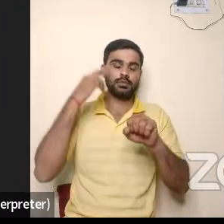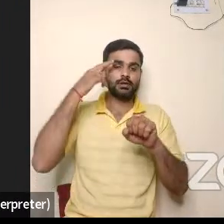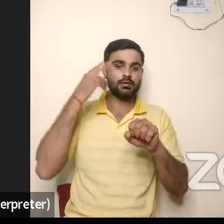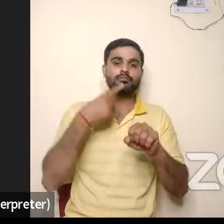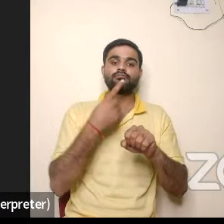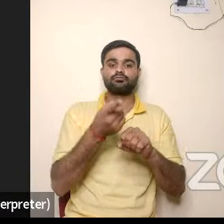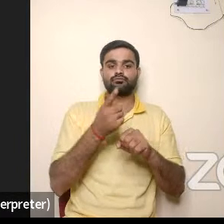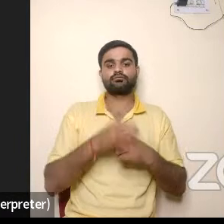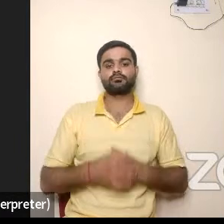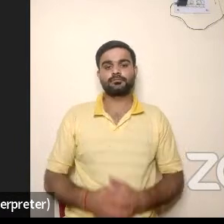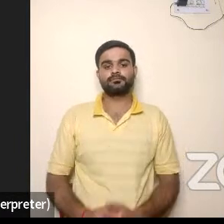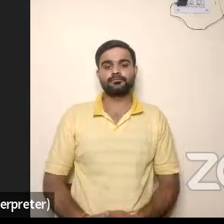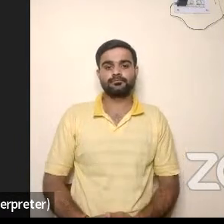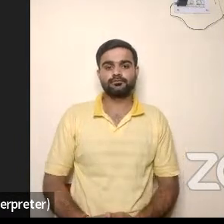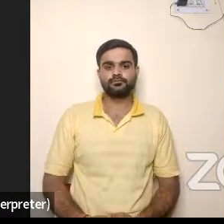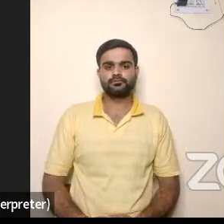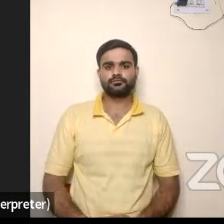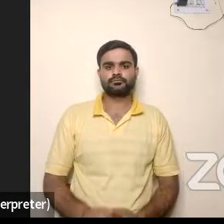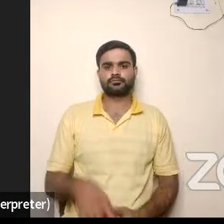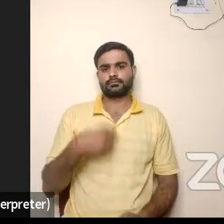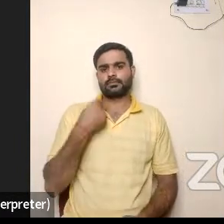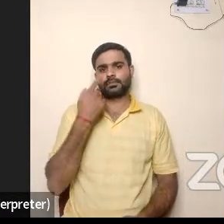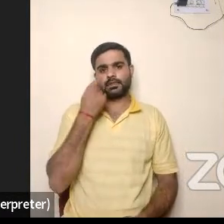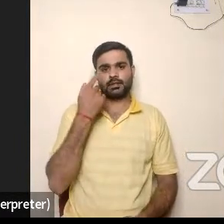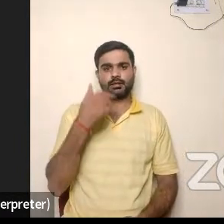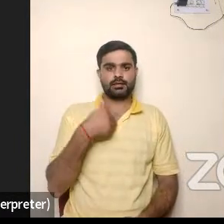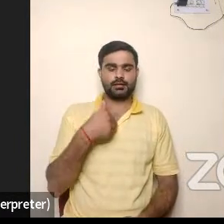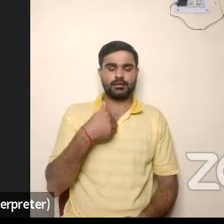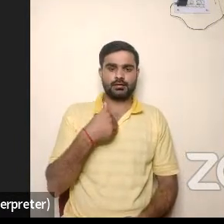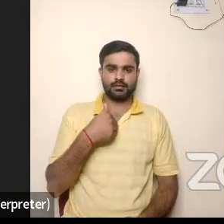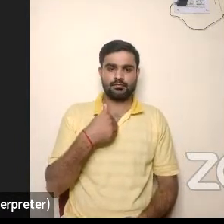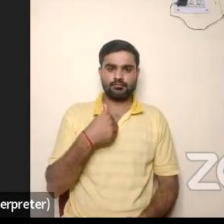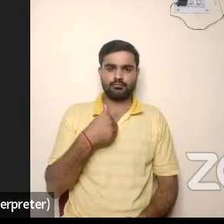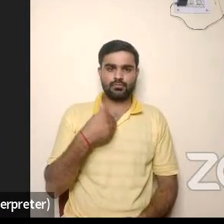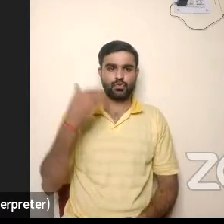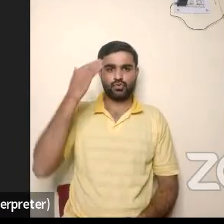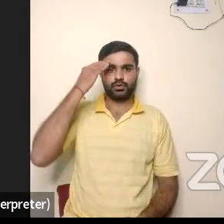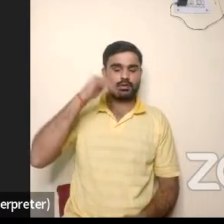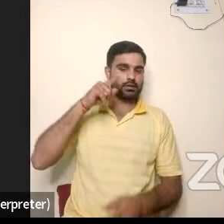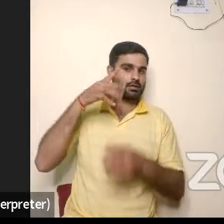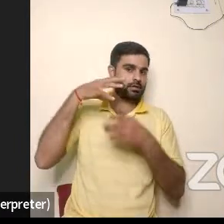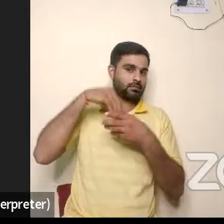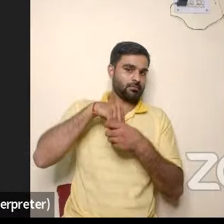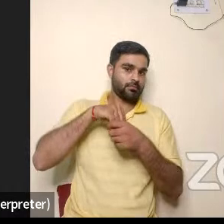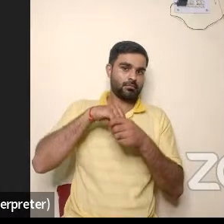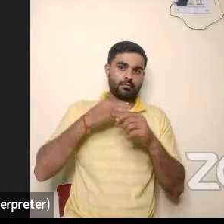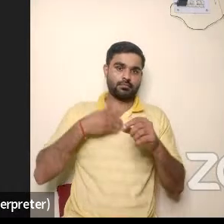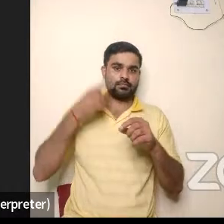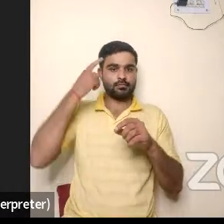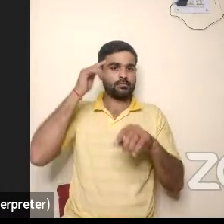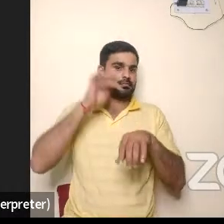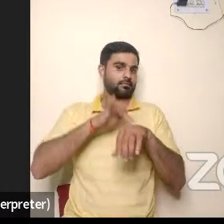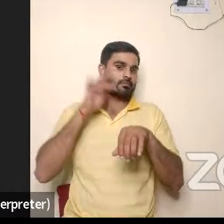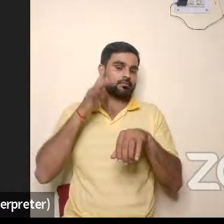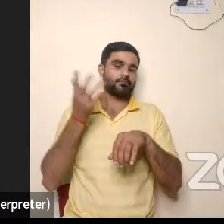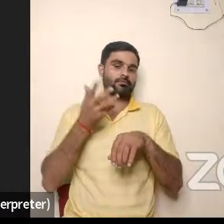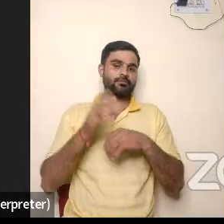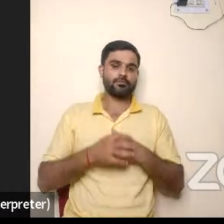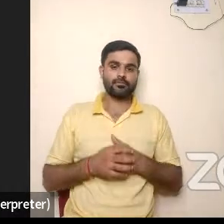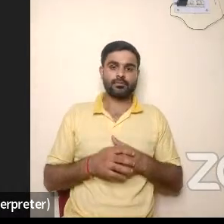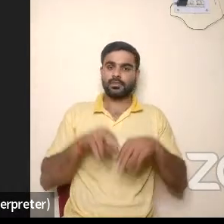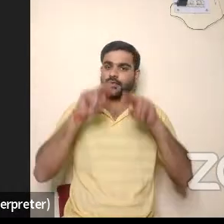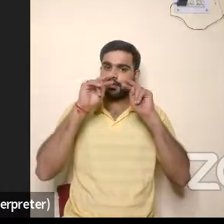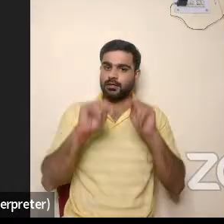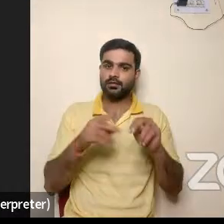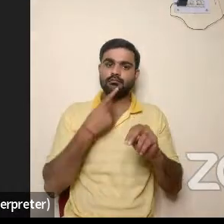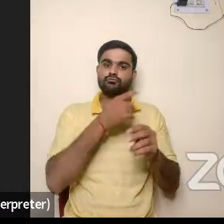Yes. And see, I mean, Neerav, keen to hear your inputs on this, but my sense is that, we need to hold